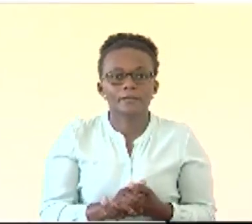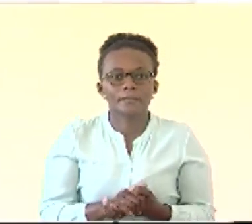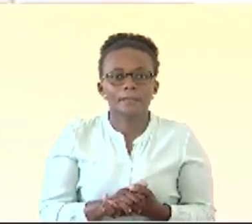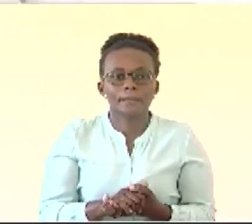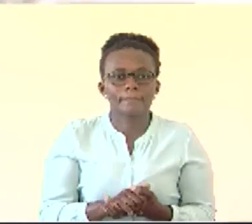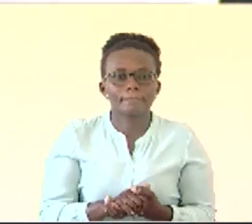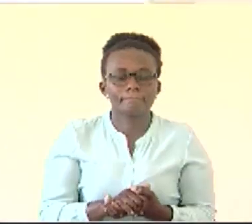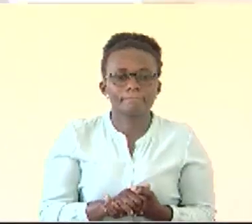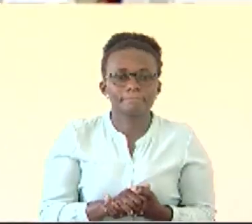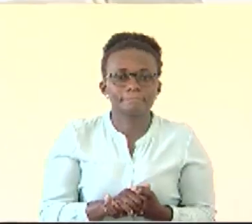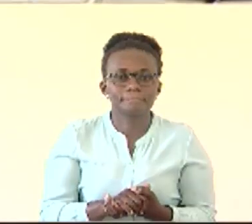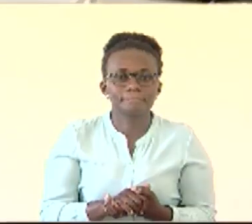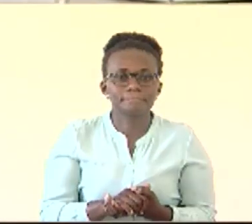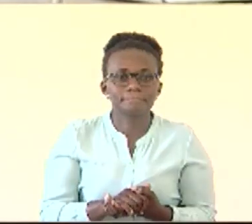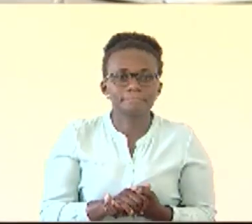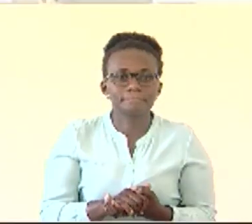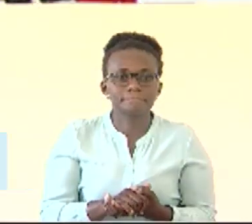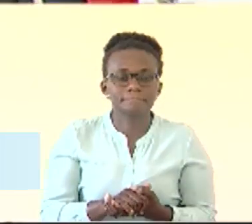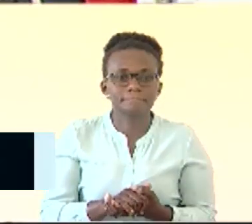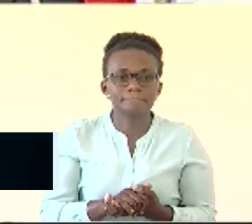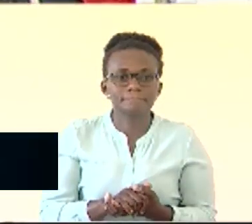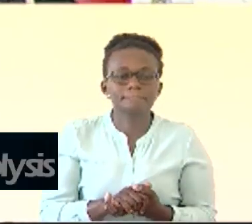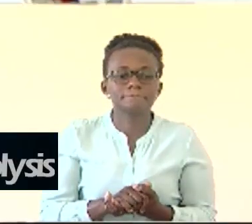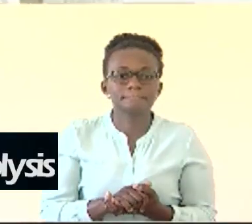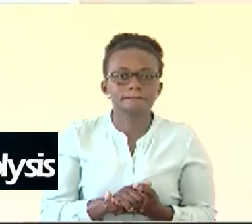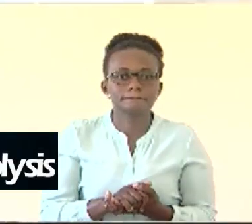This is a dilute solution. I just want to remove